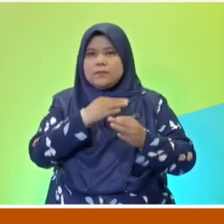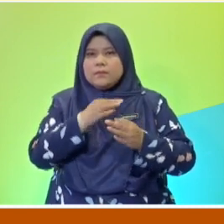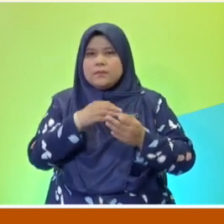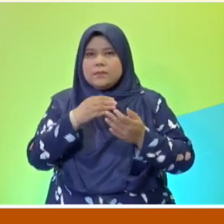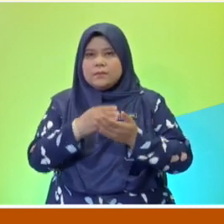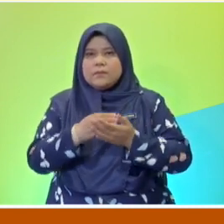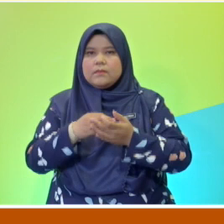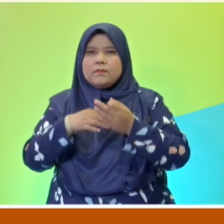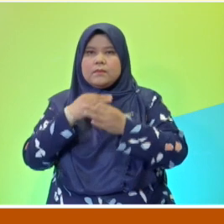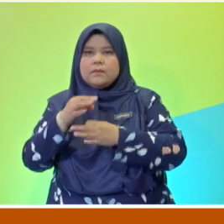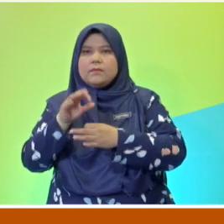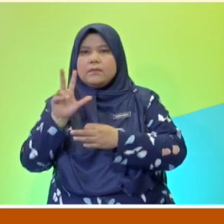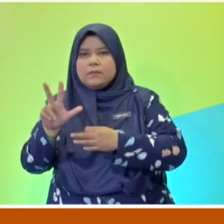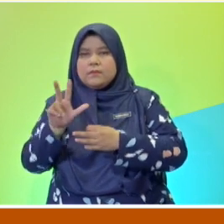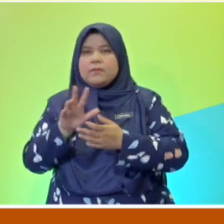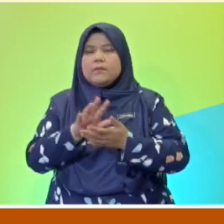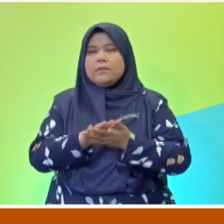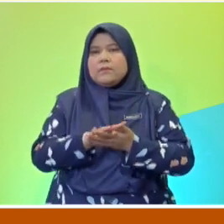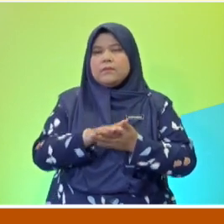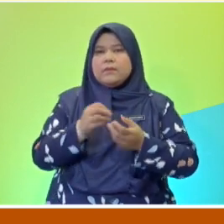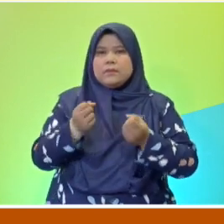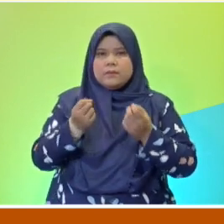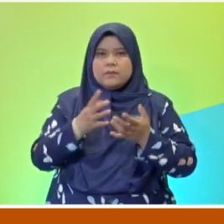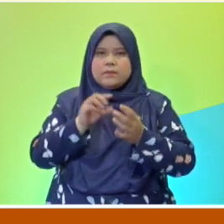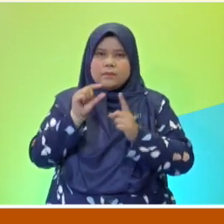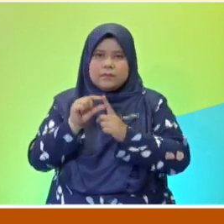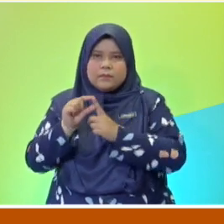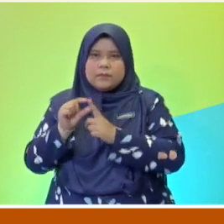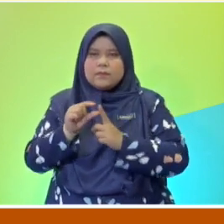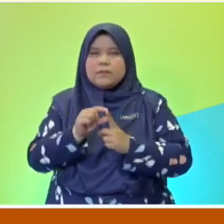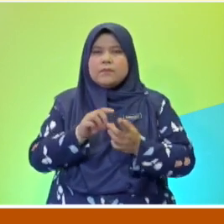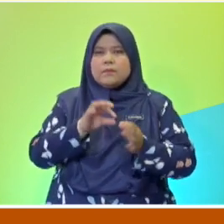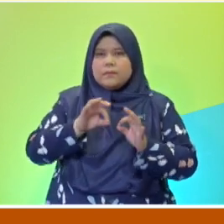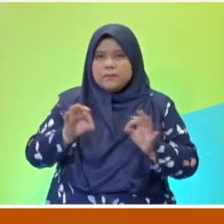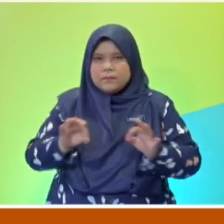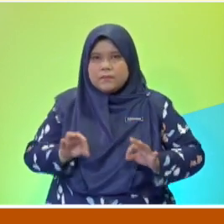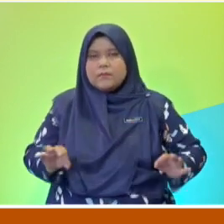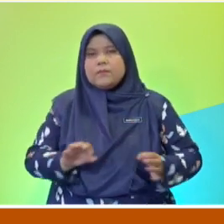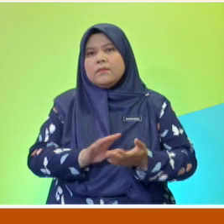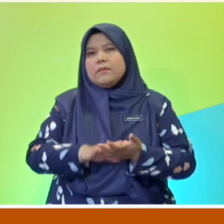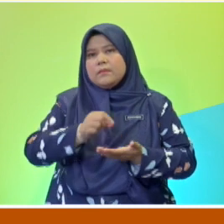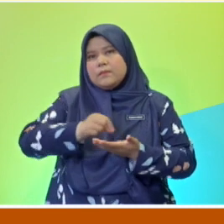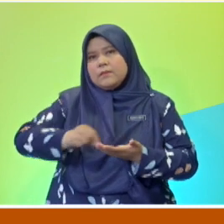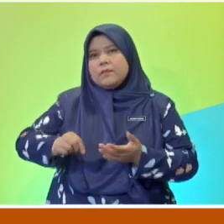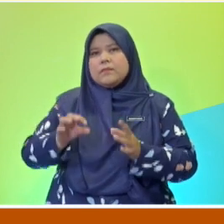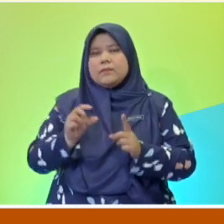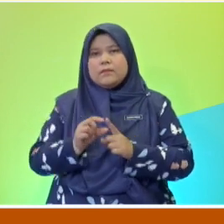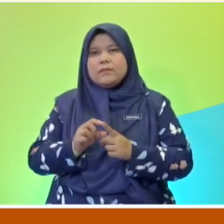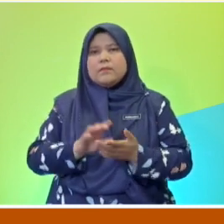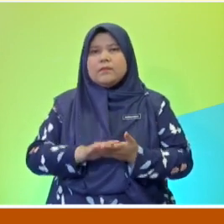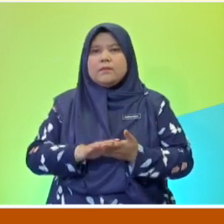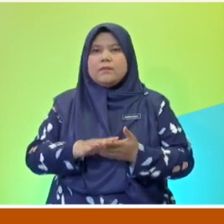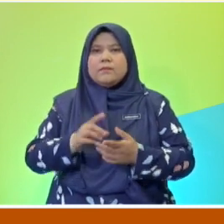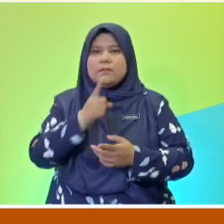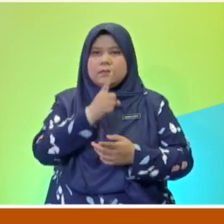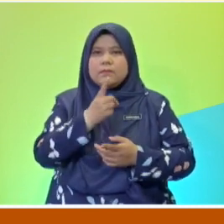write between 80 and 100 words. Alright. And last one for Form 3, they are going to write 5 points for about